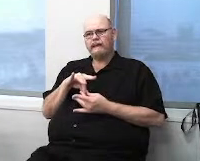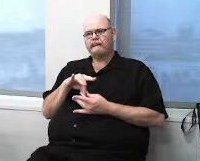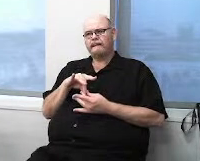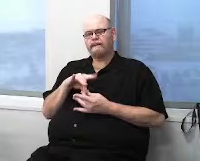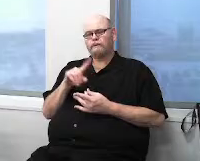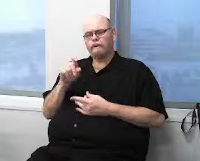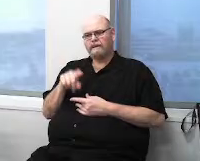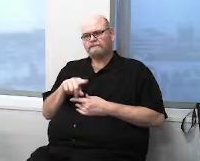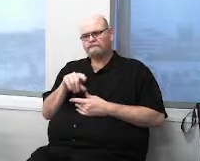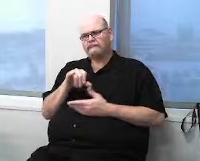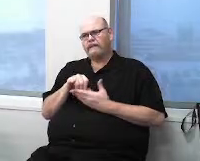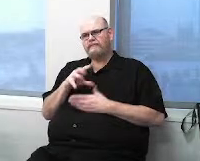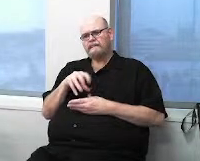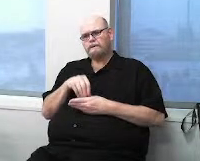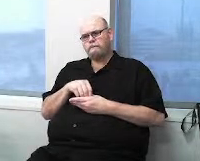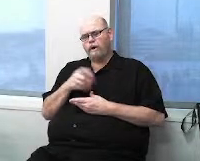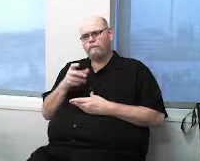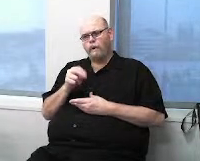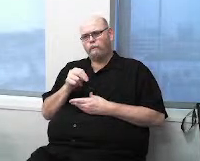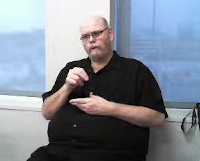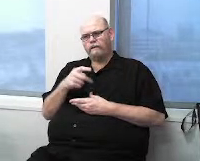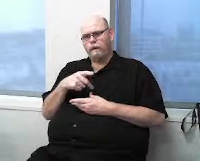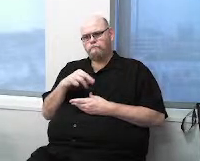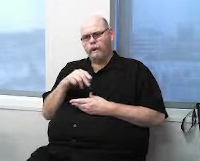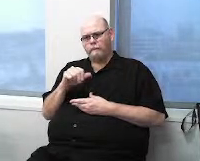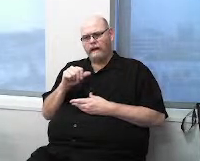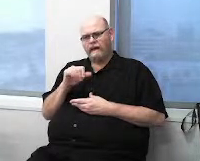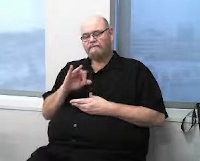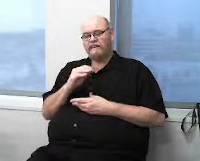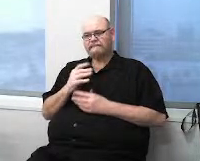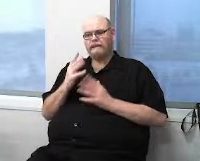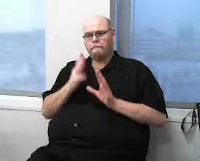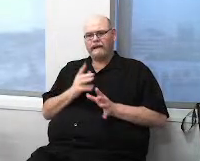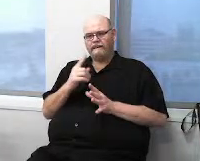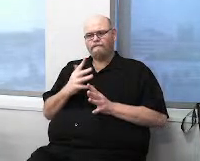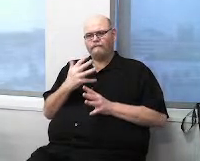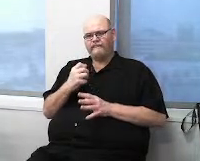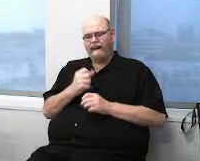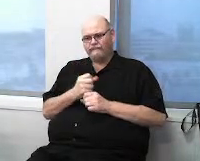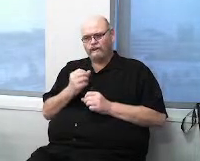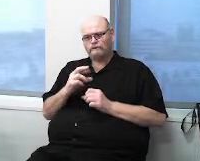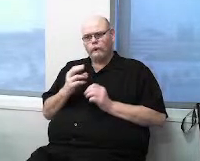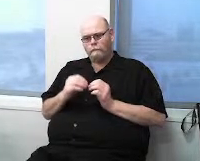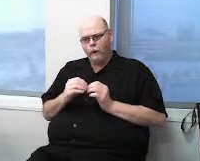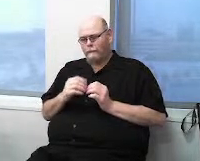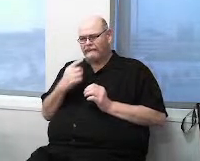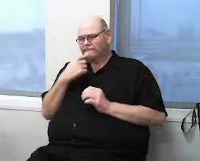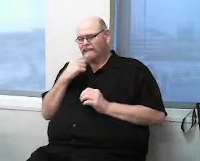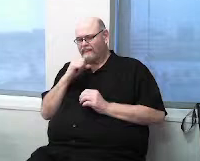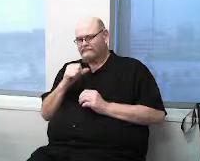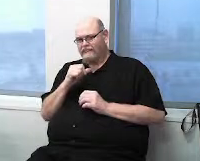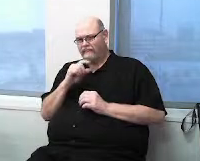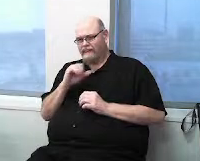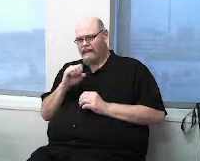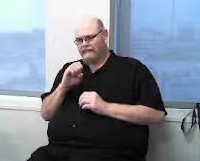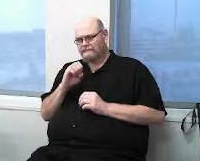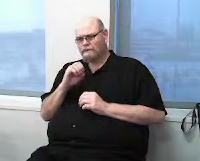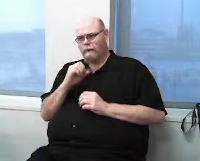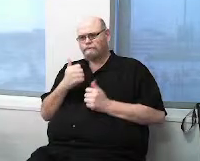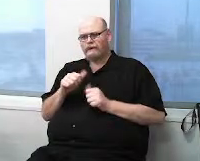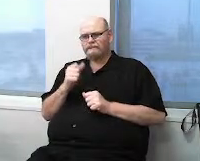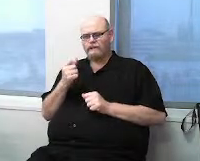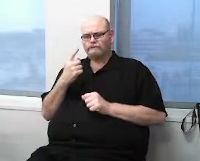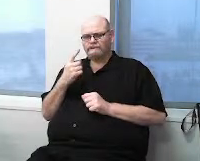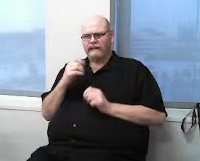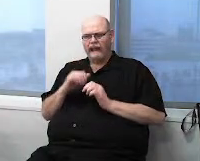timing-related question of Mr. Melendez, which is whether the project had been abandoned for at least 5 years. And his response was that was not the case. And